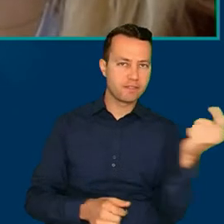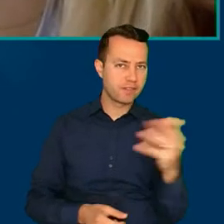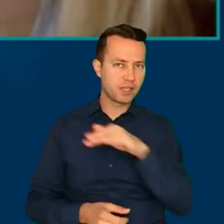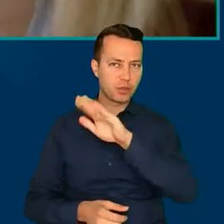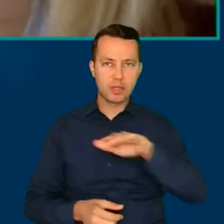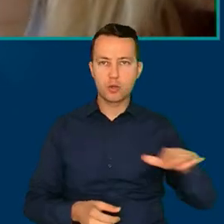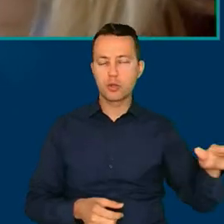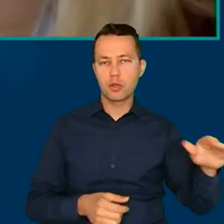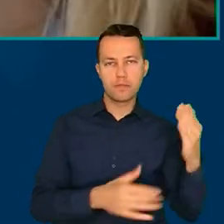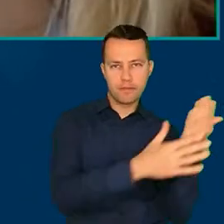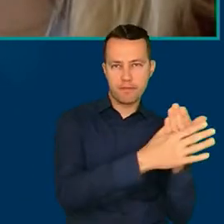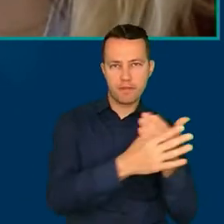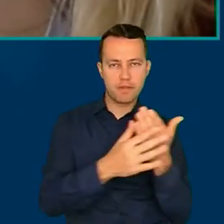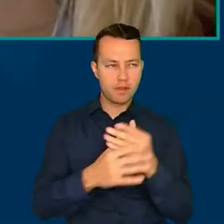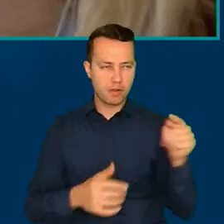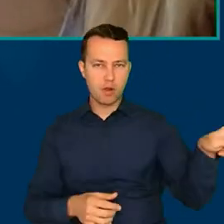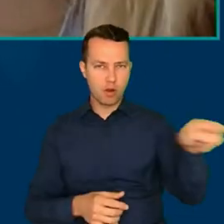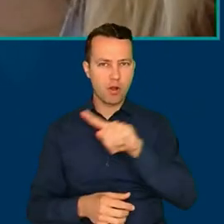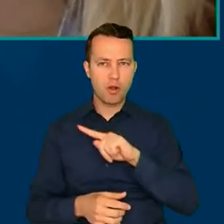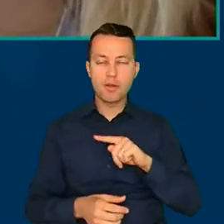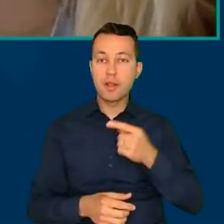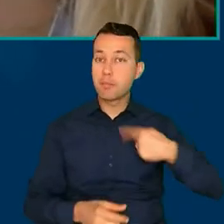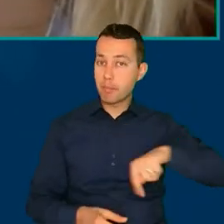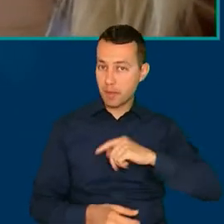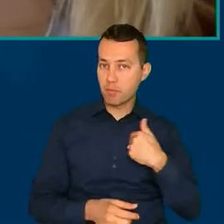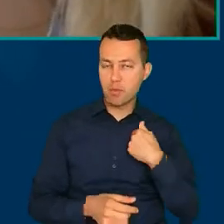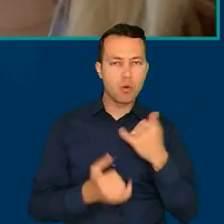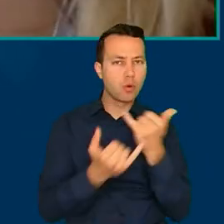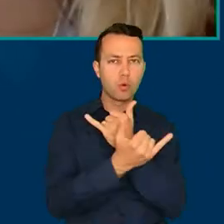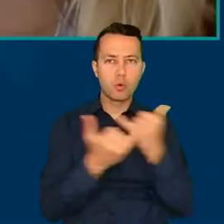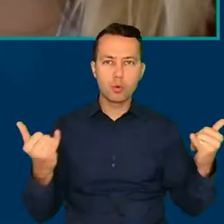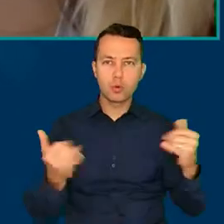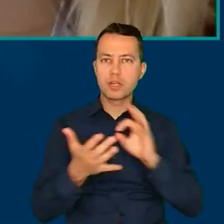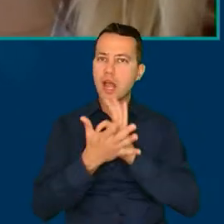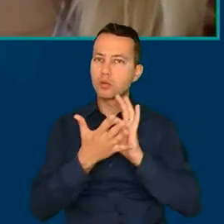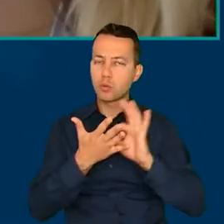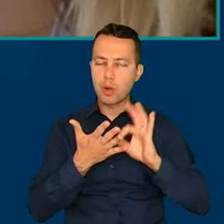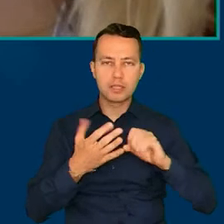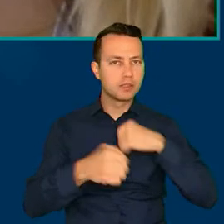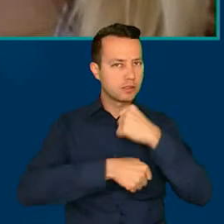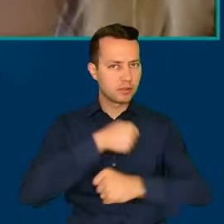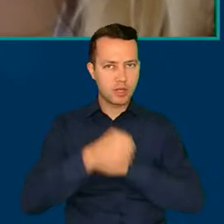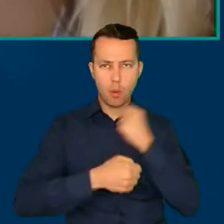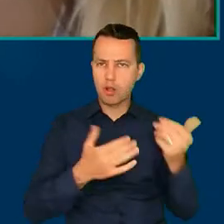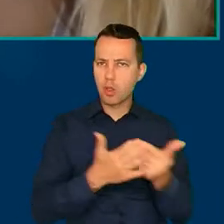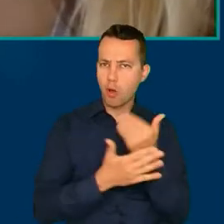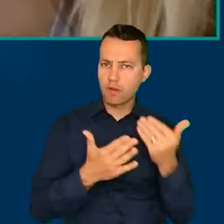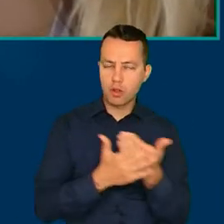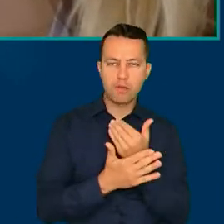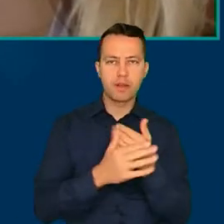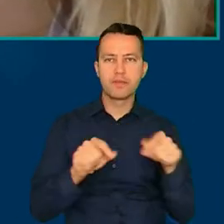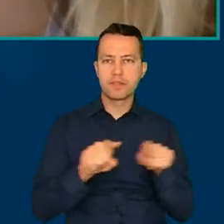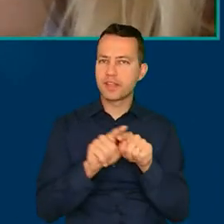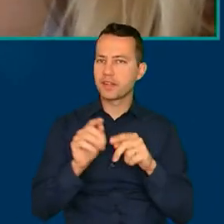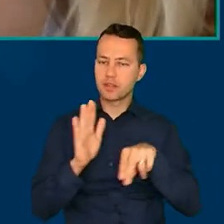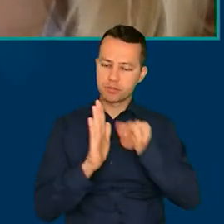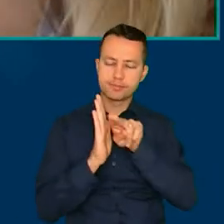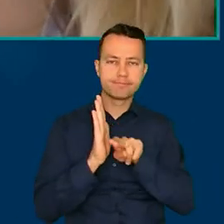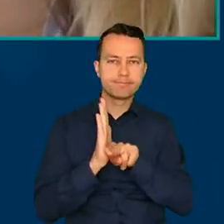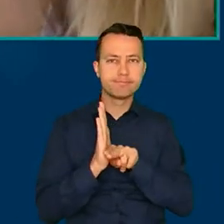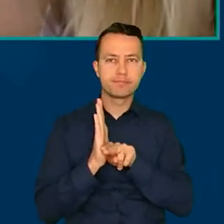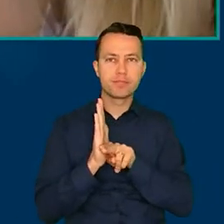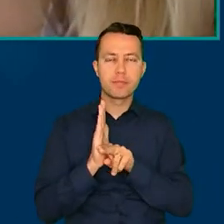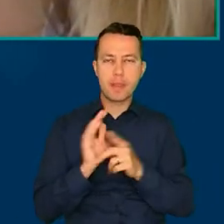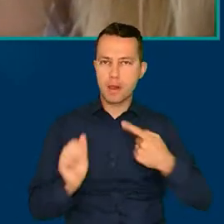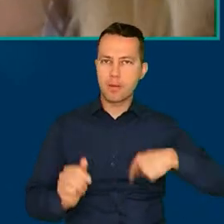of due diligence, which, as I mentioned, aligns exactly with what is recommended under the UNGPs. However,